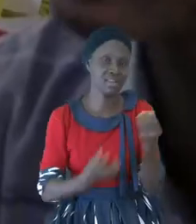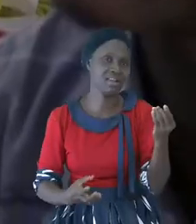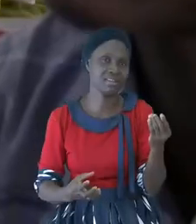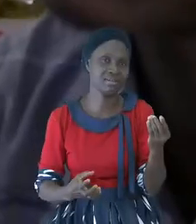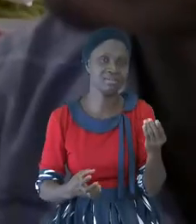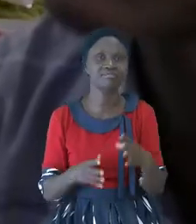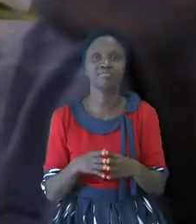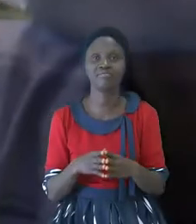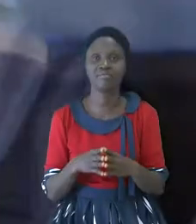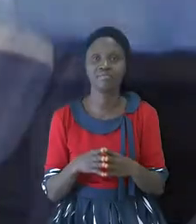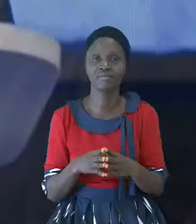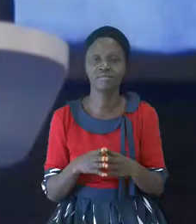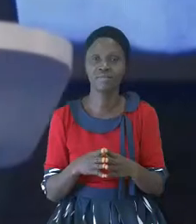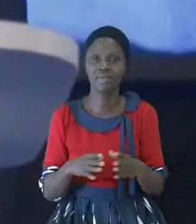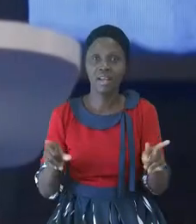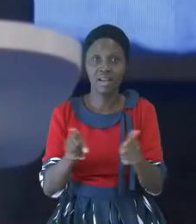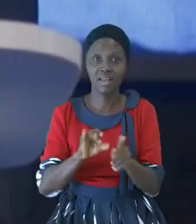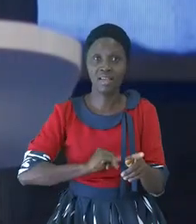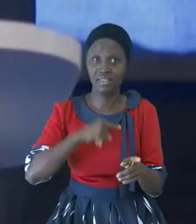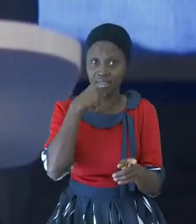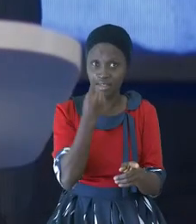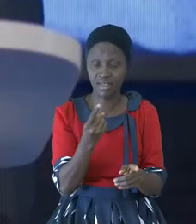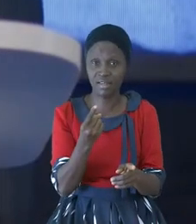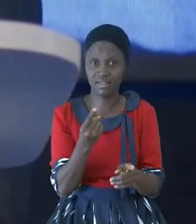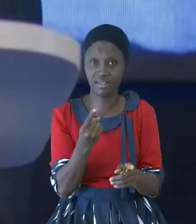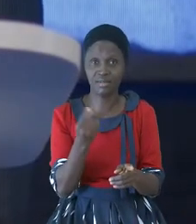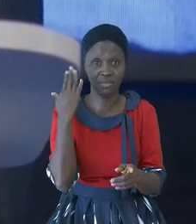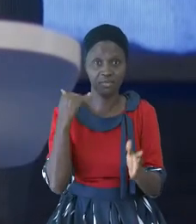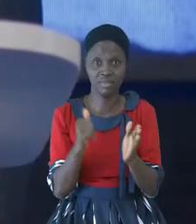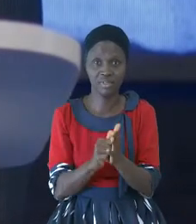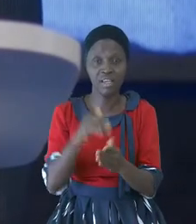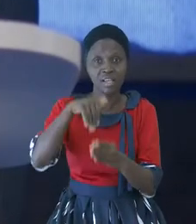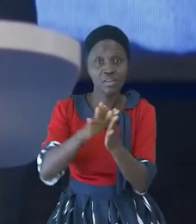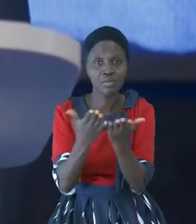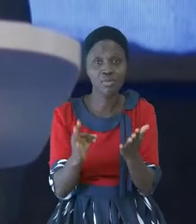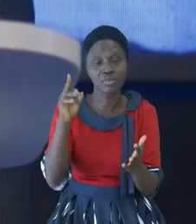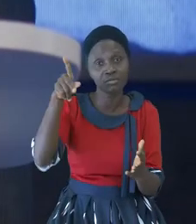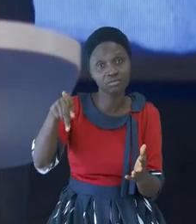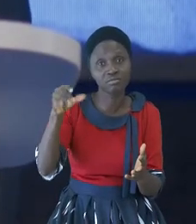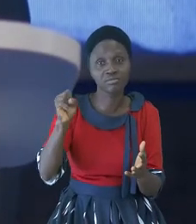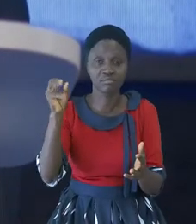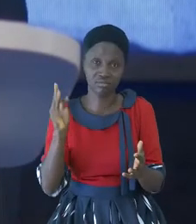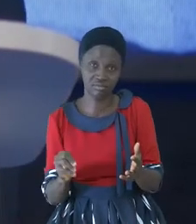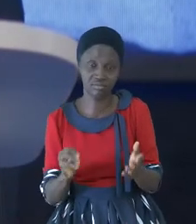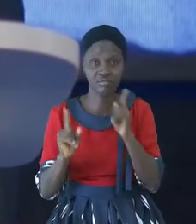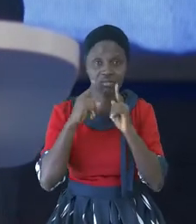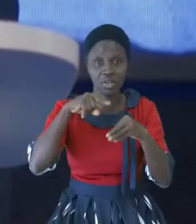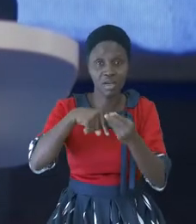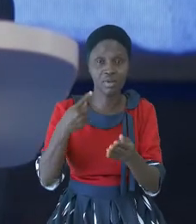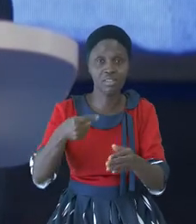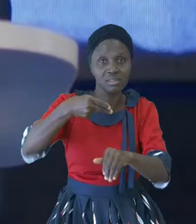I said, we're looking at this psalm. We're talking about the shepherd, the